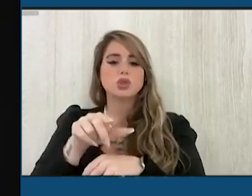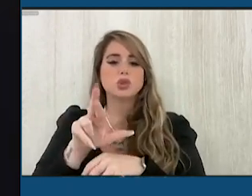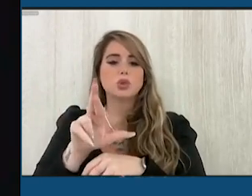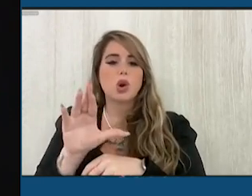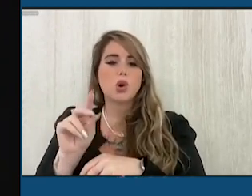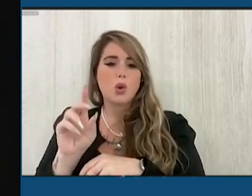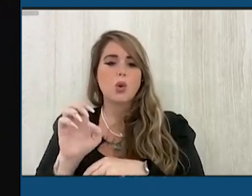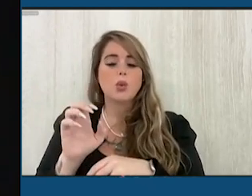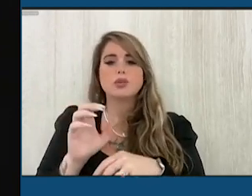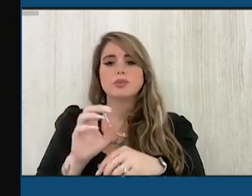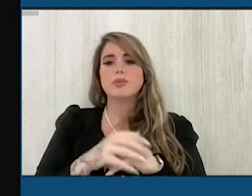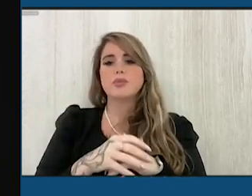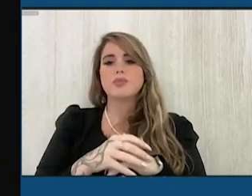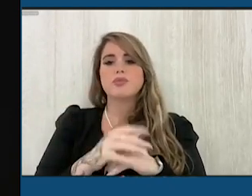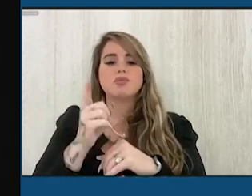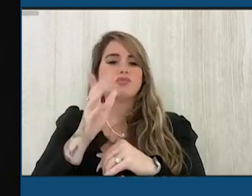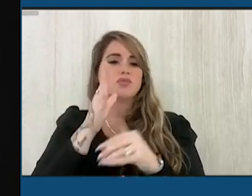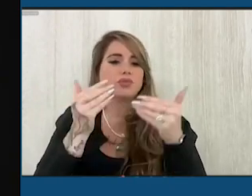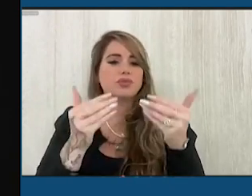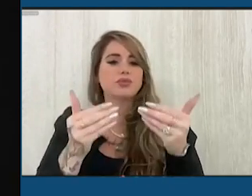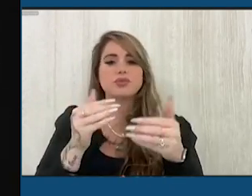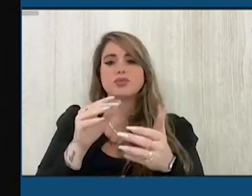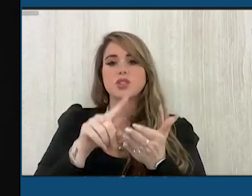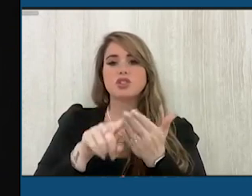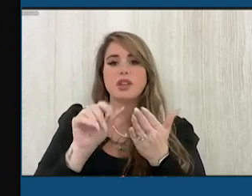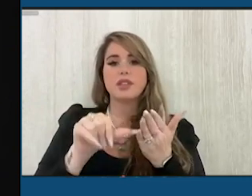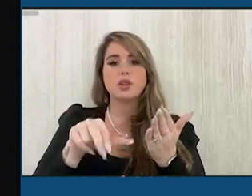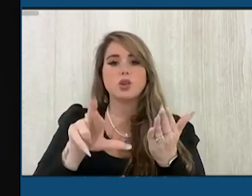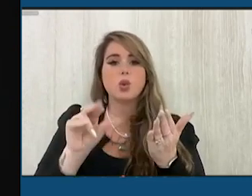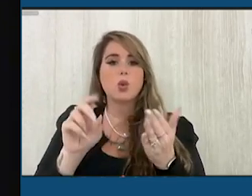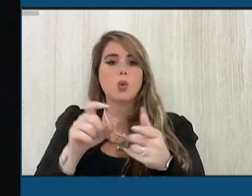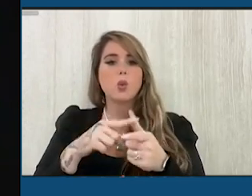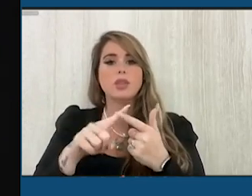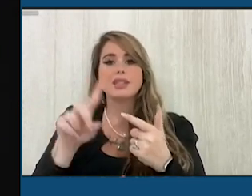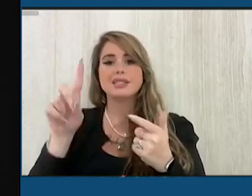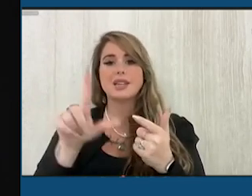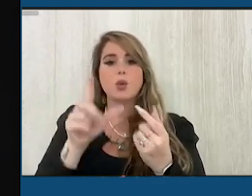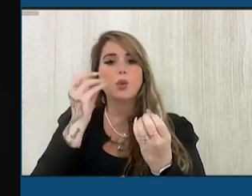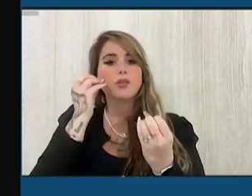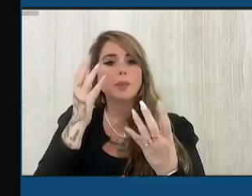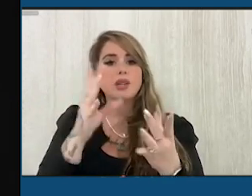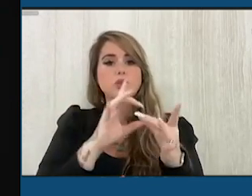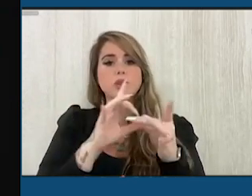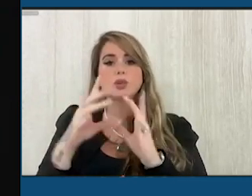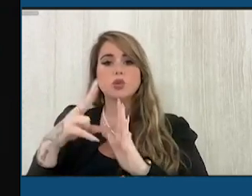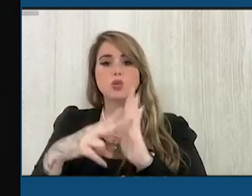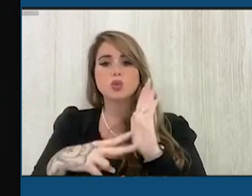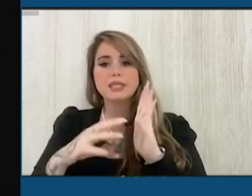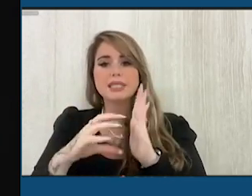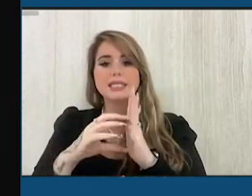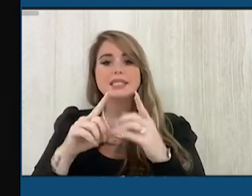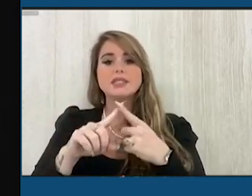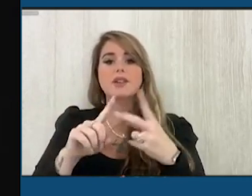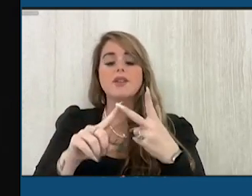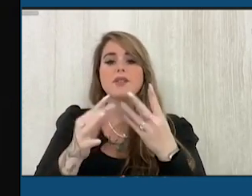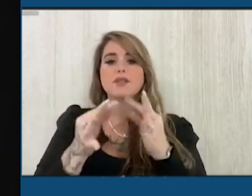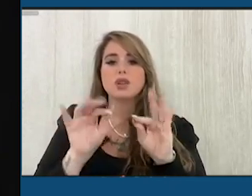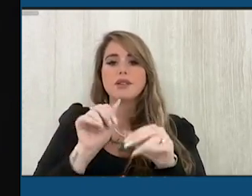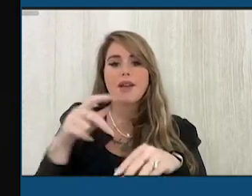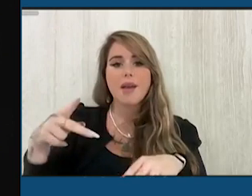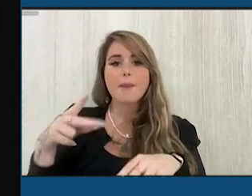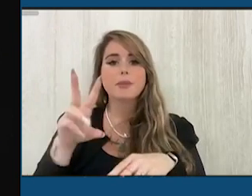So you can just go to that QR code and you can download information about readings, about free apps, websites, and social